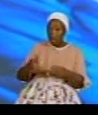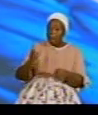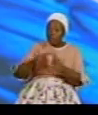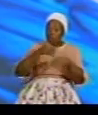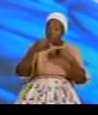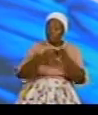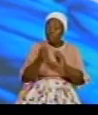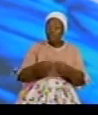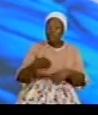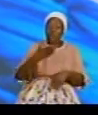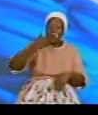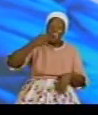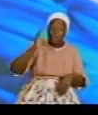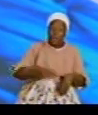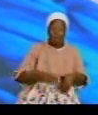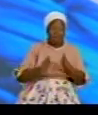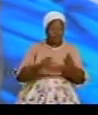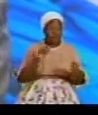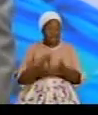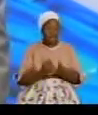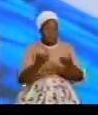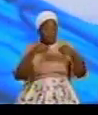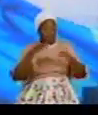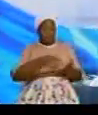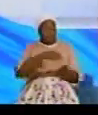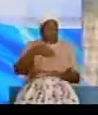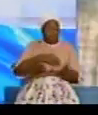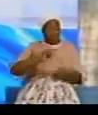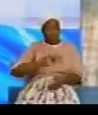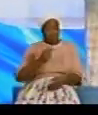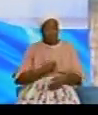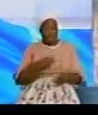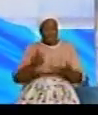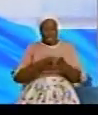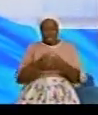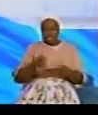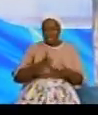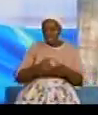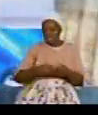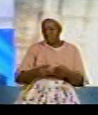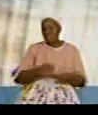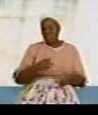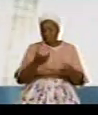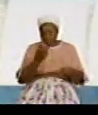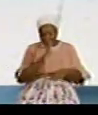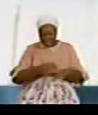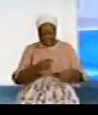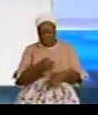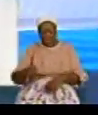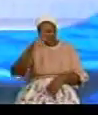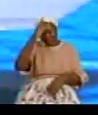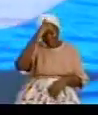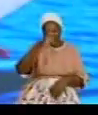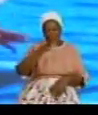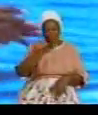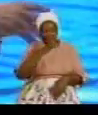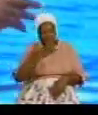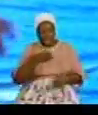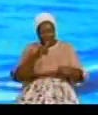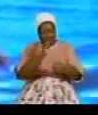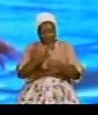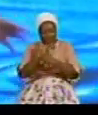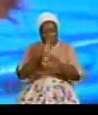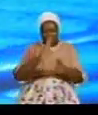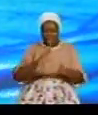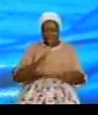and they may even call themselves workers and leaders or fathers or mothers, and they teach people not